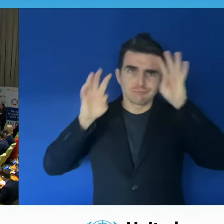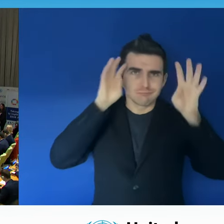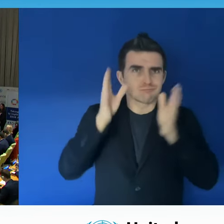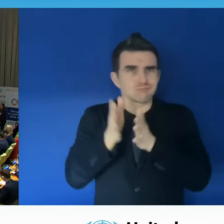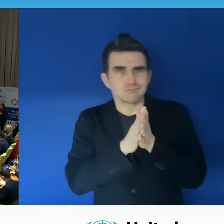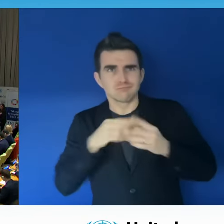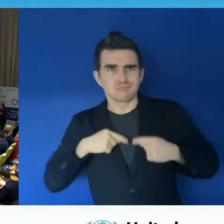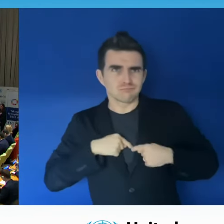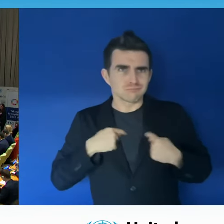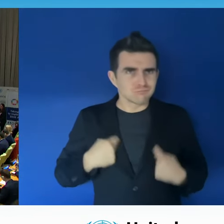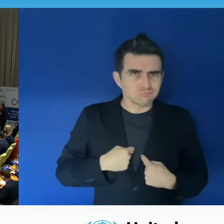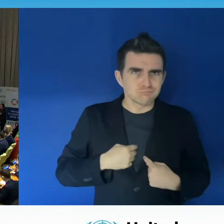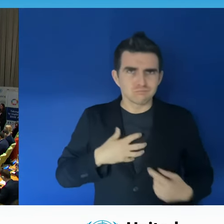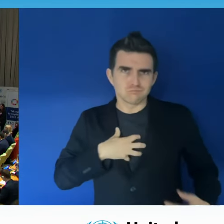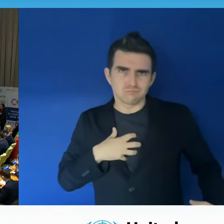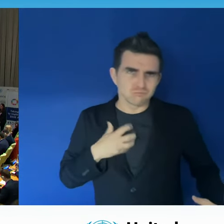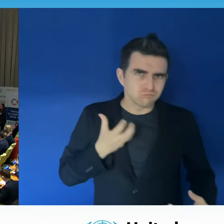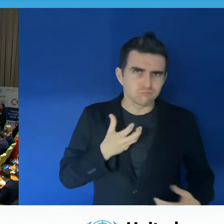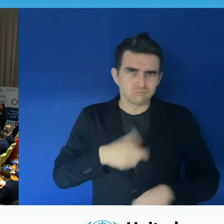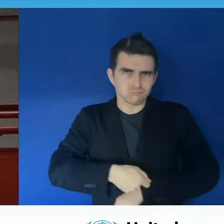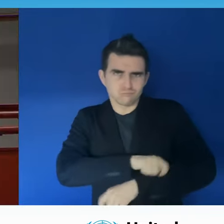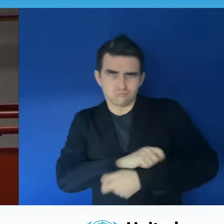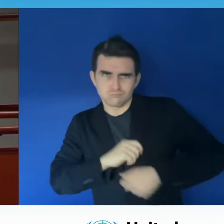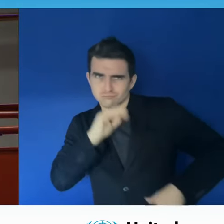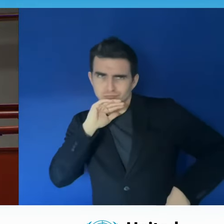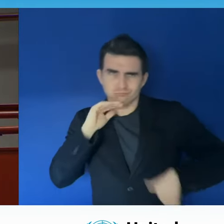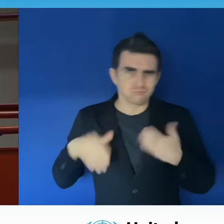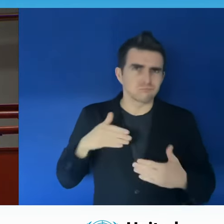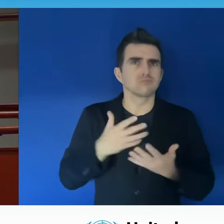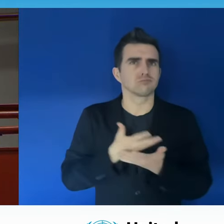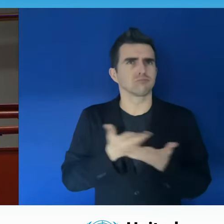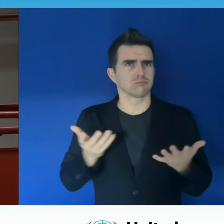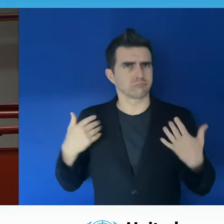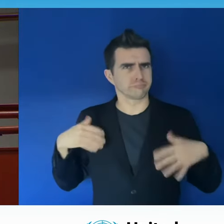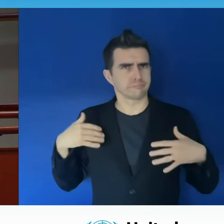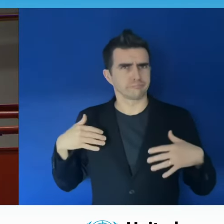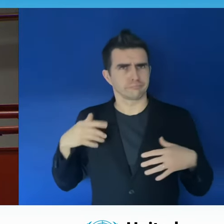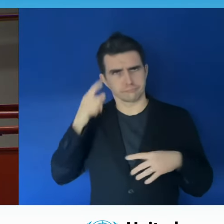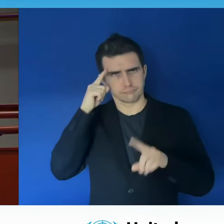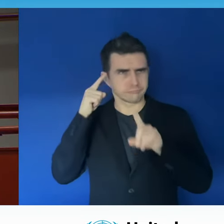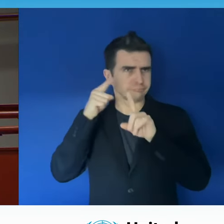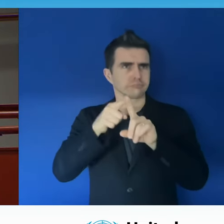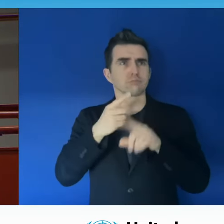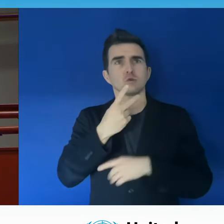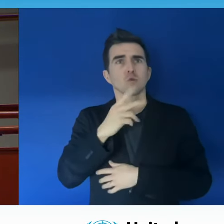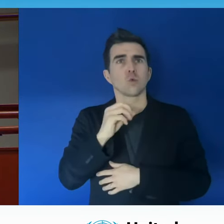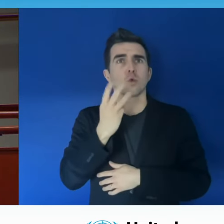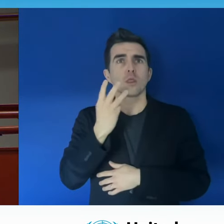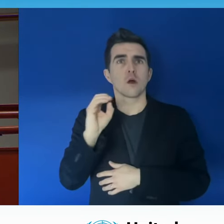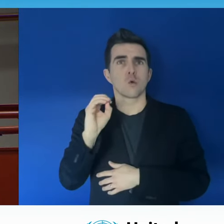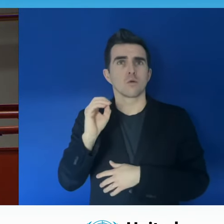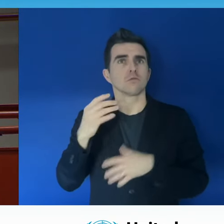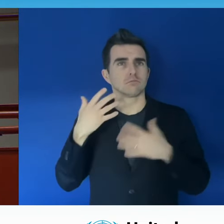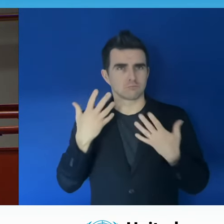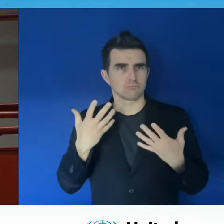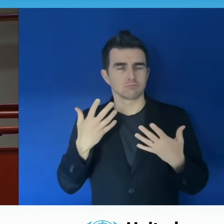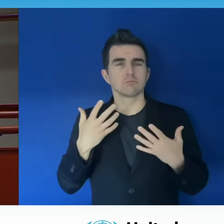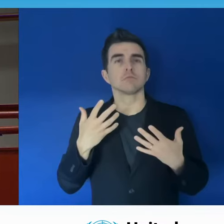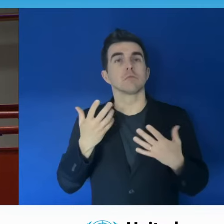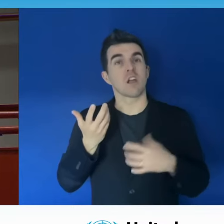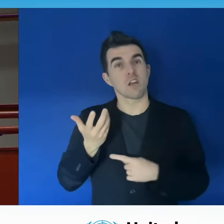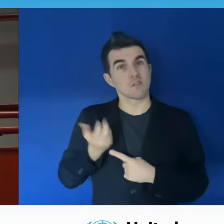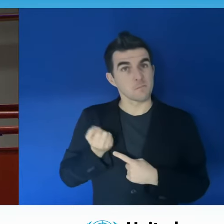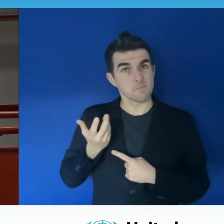aimed at becoming an upper middle income society by 2030. We recognize the immense potential within our